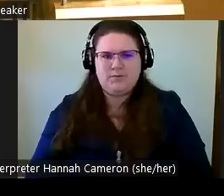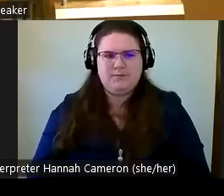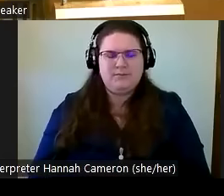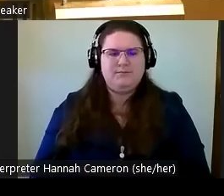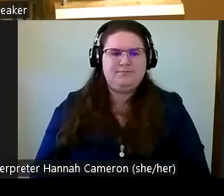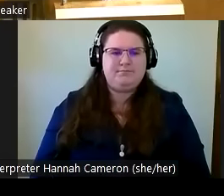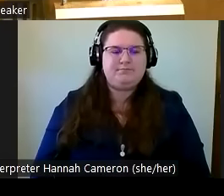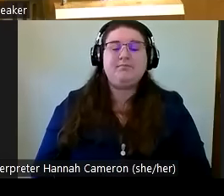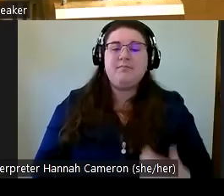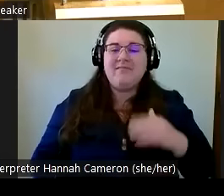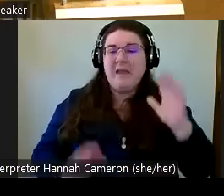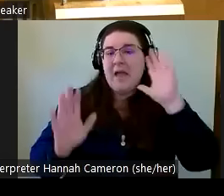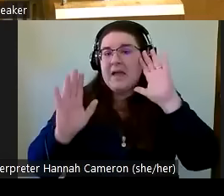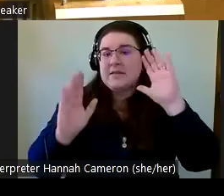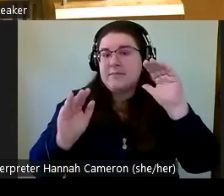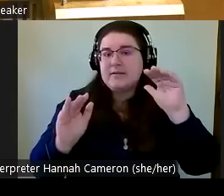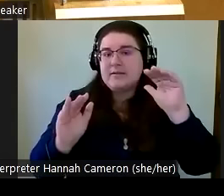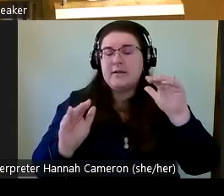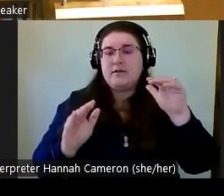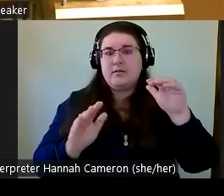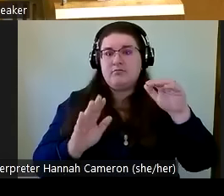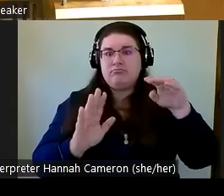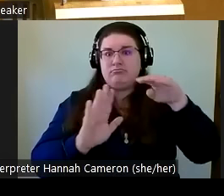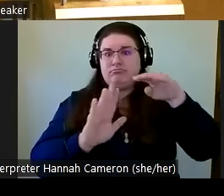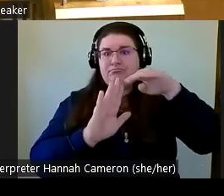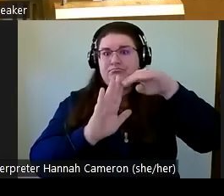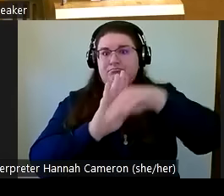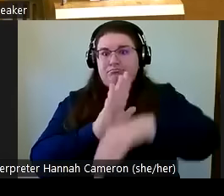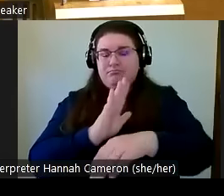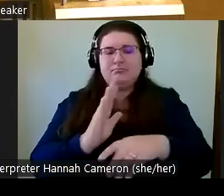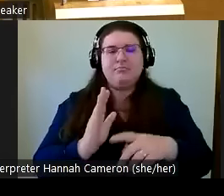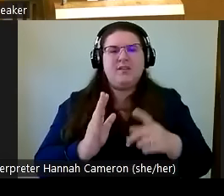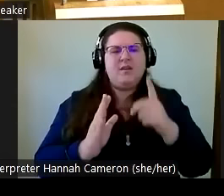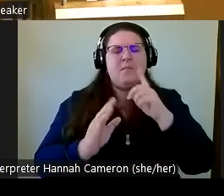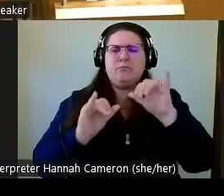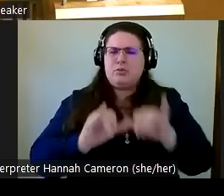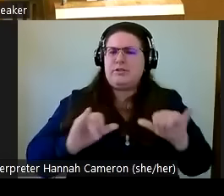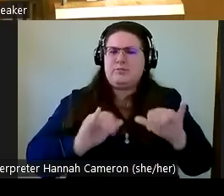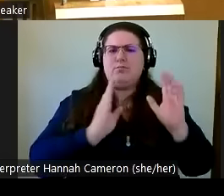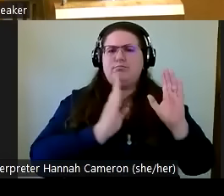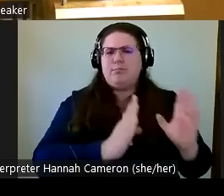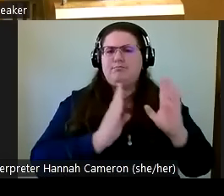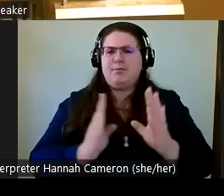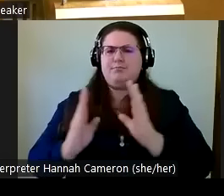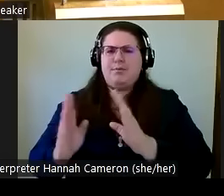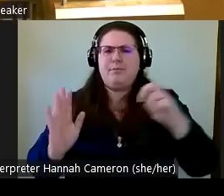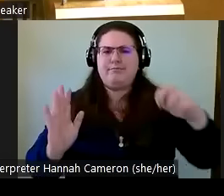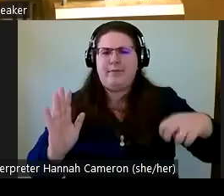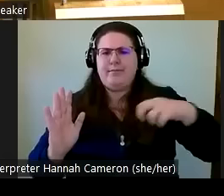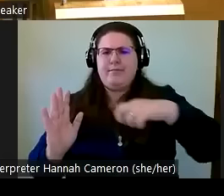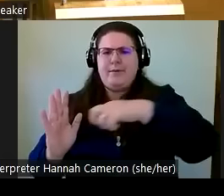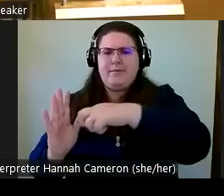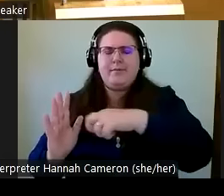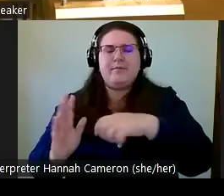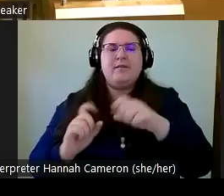someone clinically. They will march through the stages in a very predictable fashion. And we can map this out